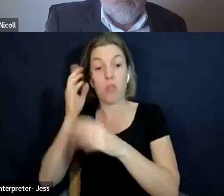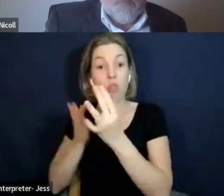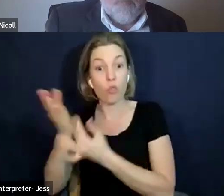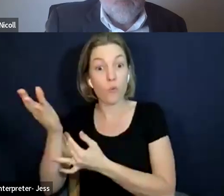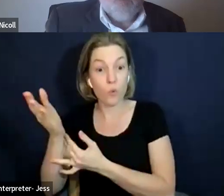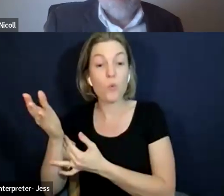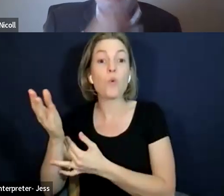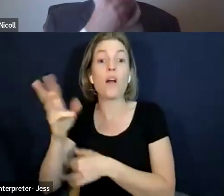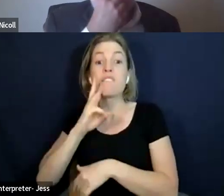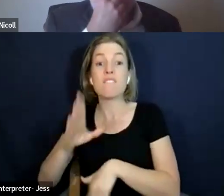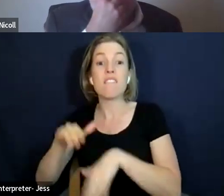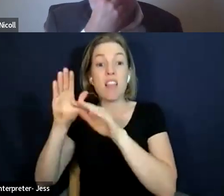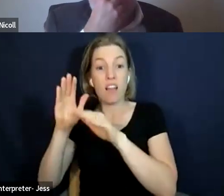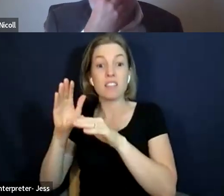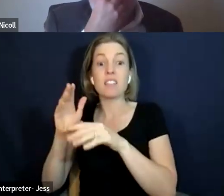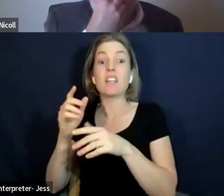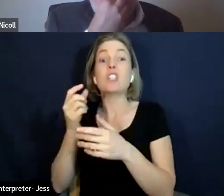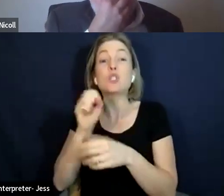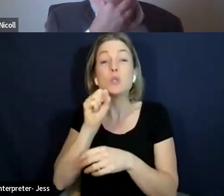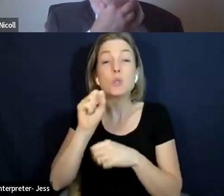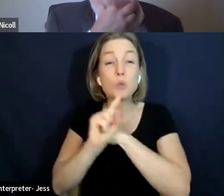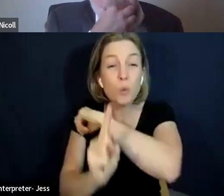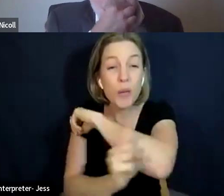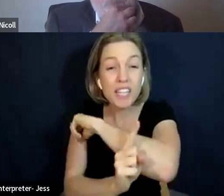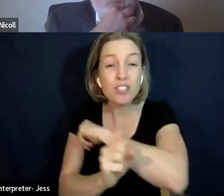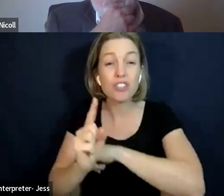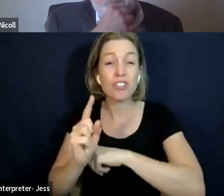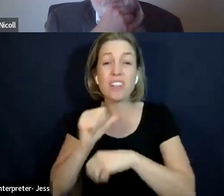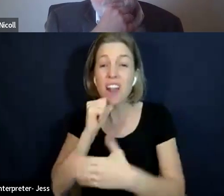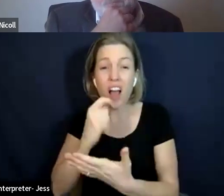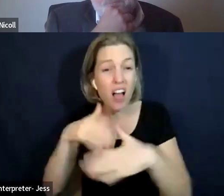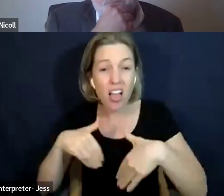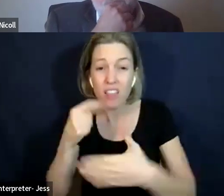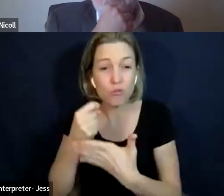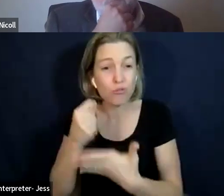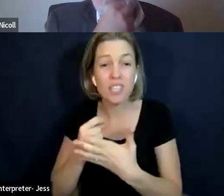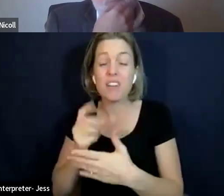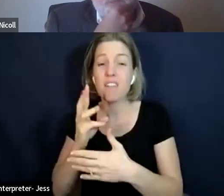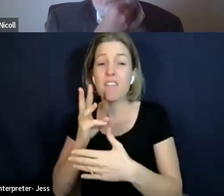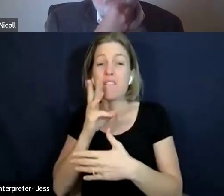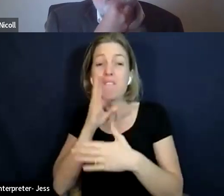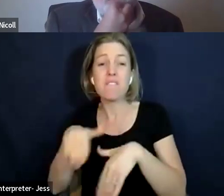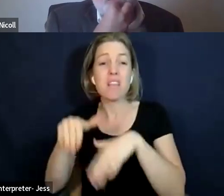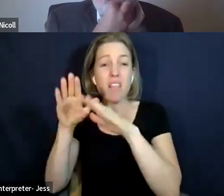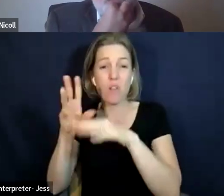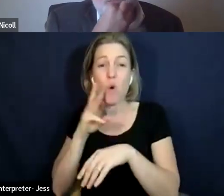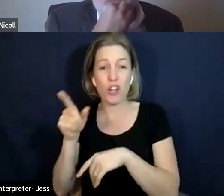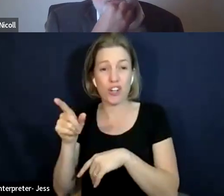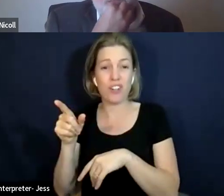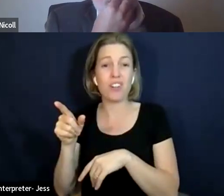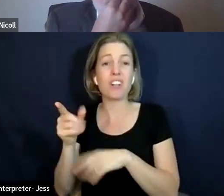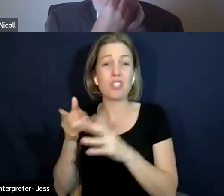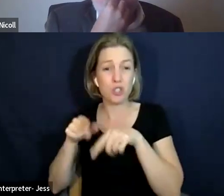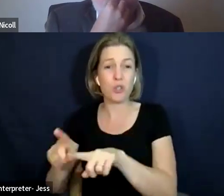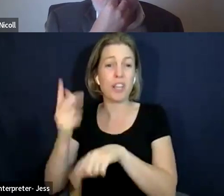floodwater on 3 different occasions, 3 different dates last year during 3 different storm